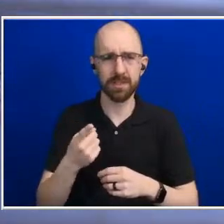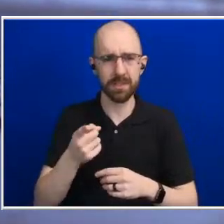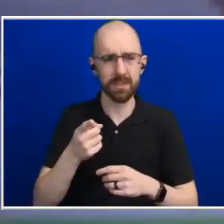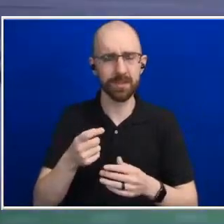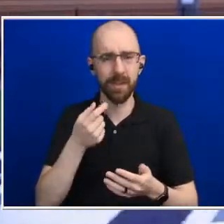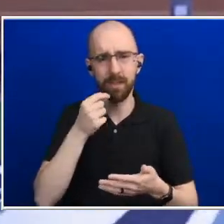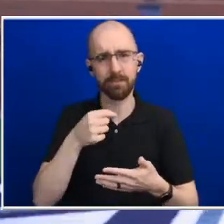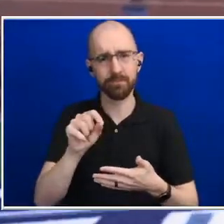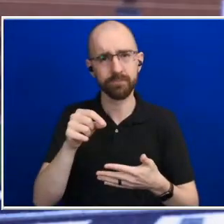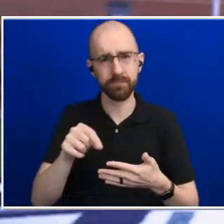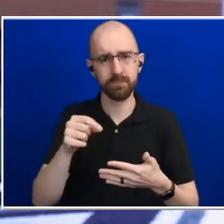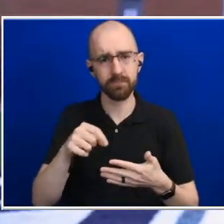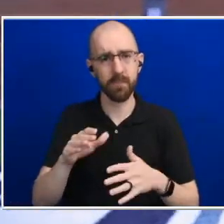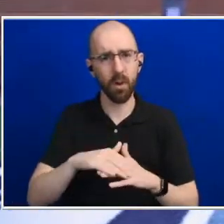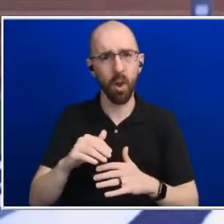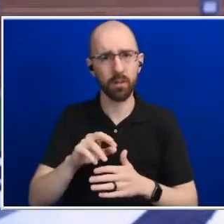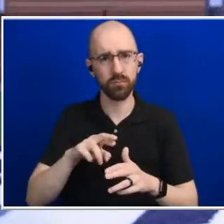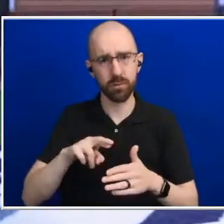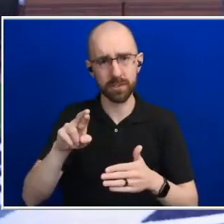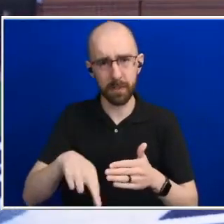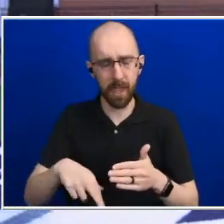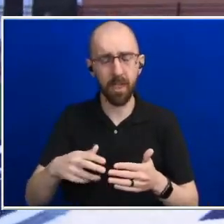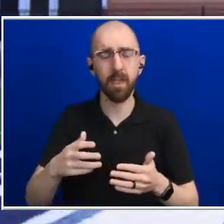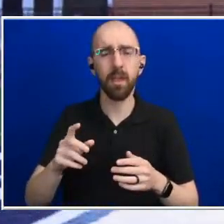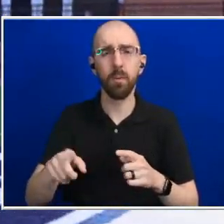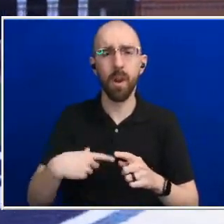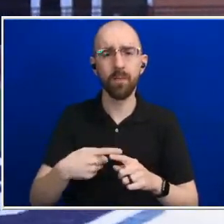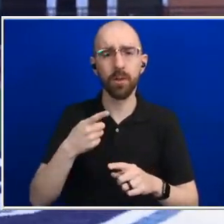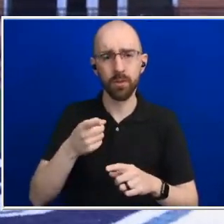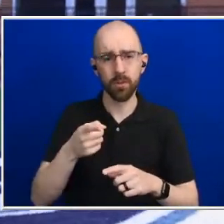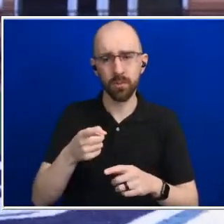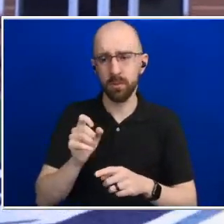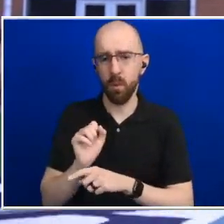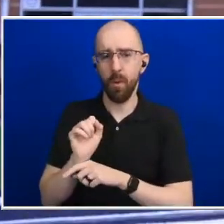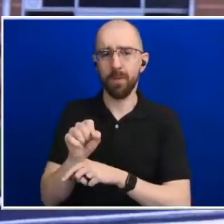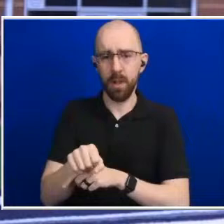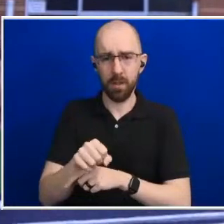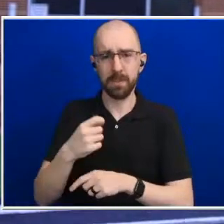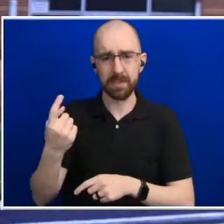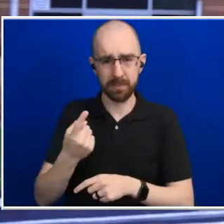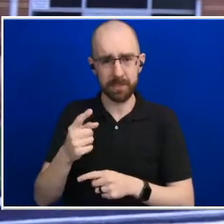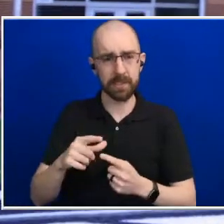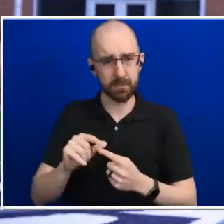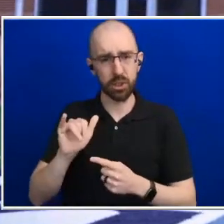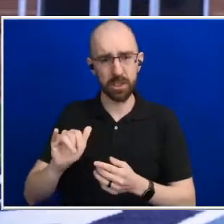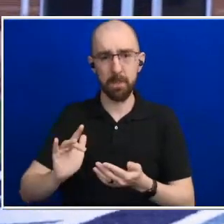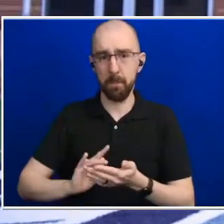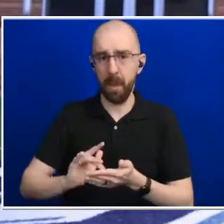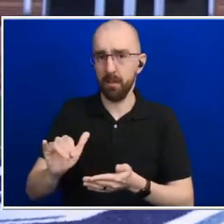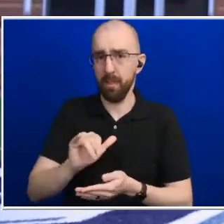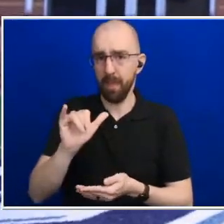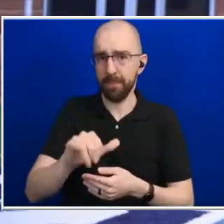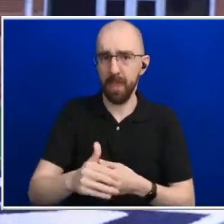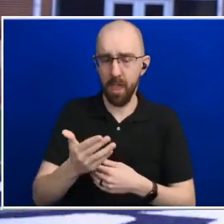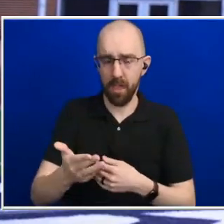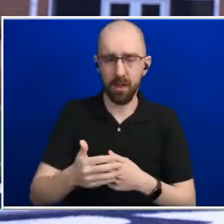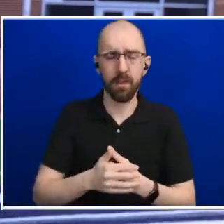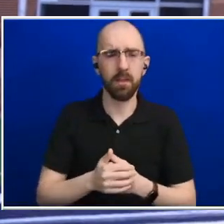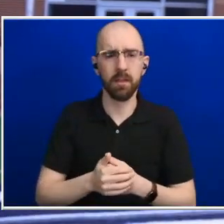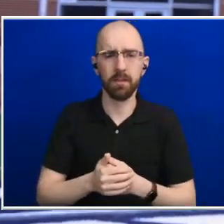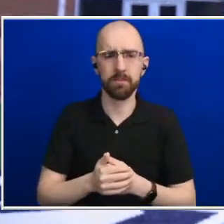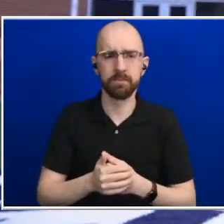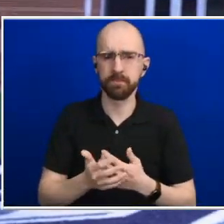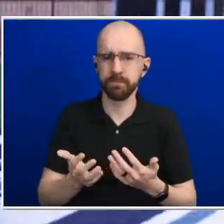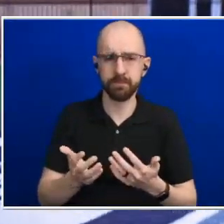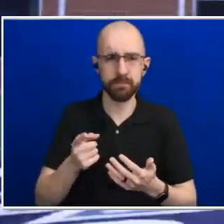on his resume that, you know, when you overcome something, especially medically like he has, that, you know, he's definitely